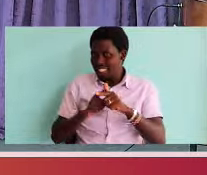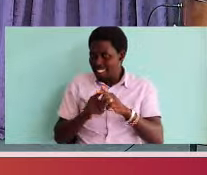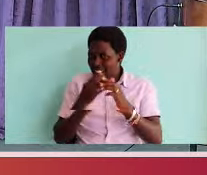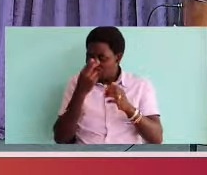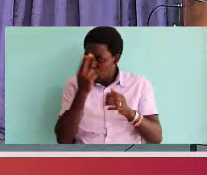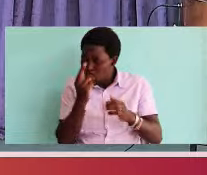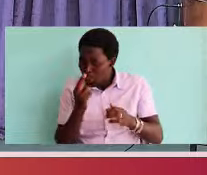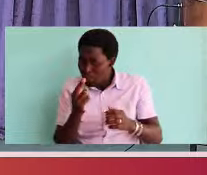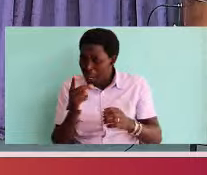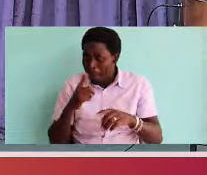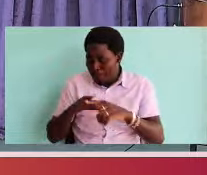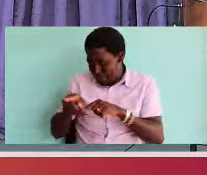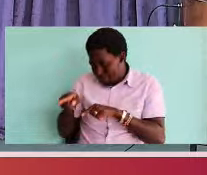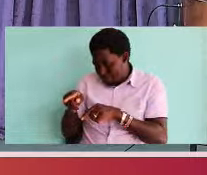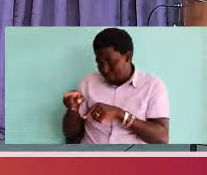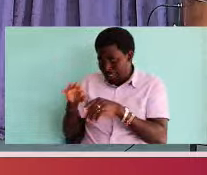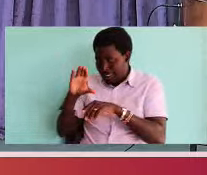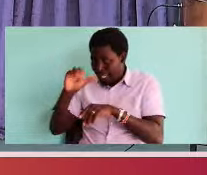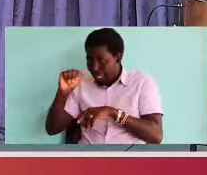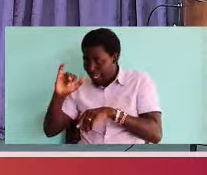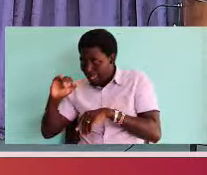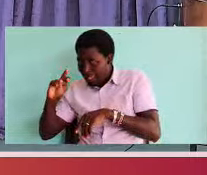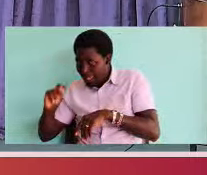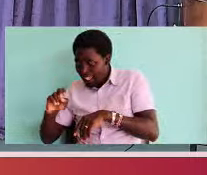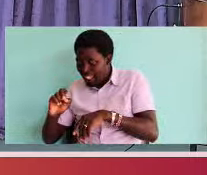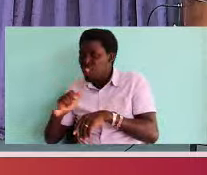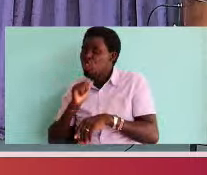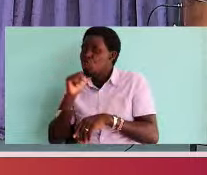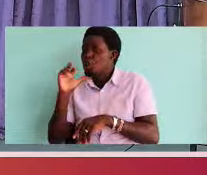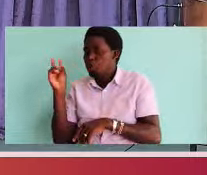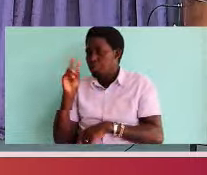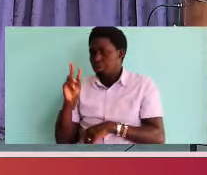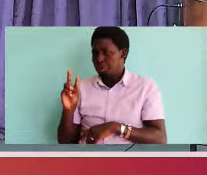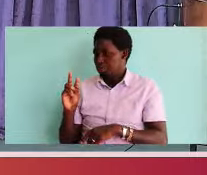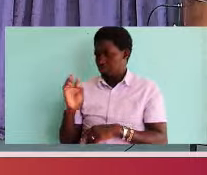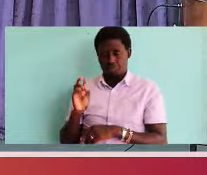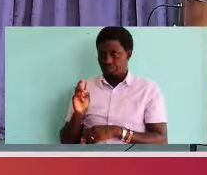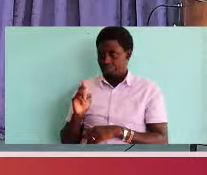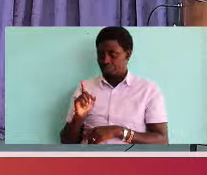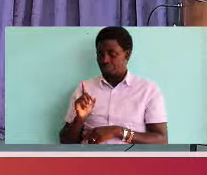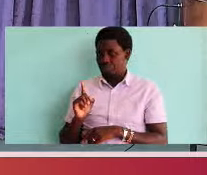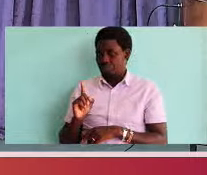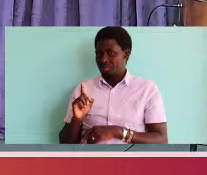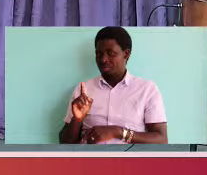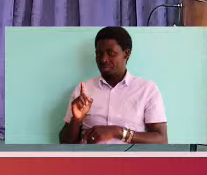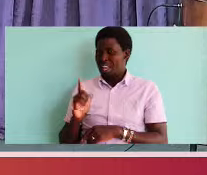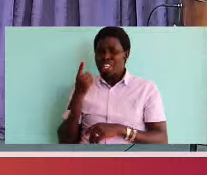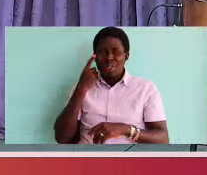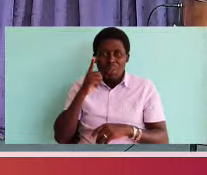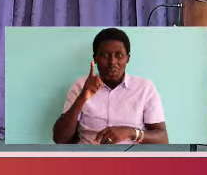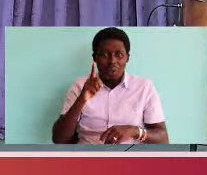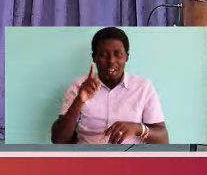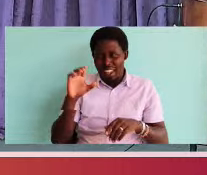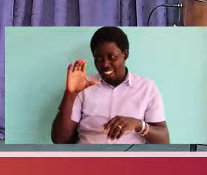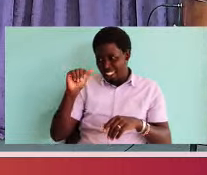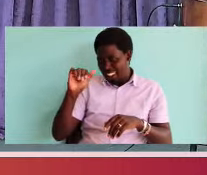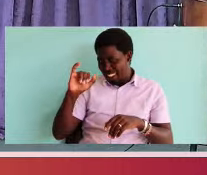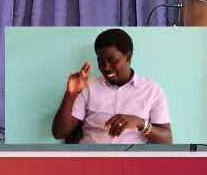on Cain and his offering, he did not look with favor. So Cain was